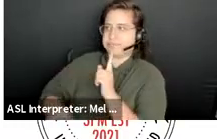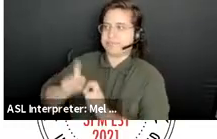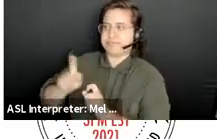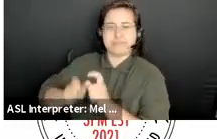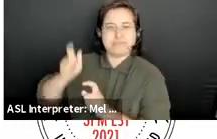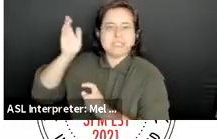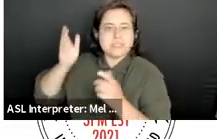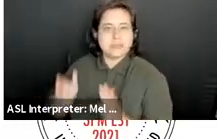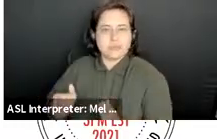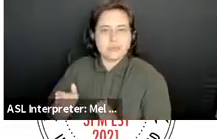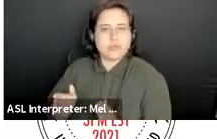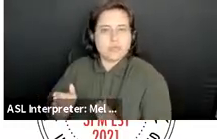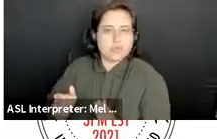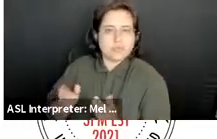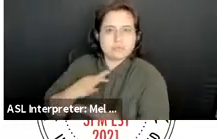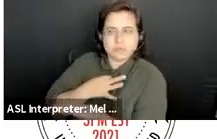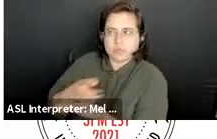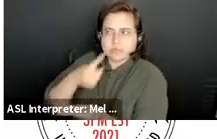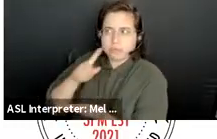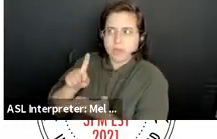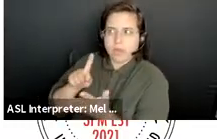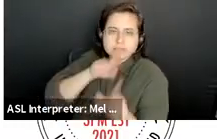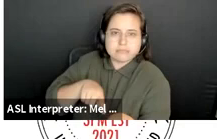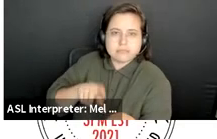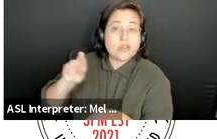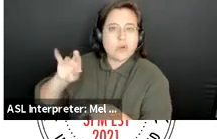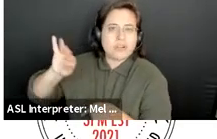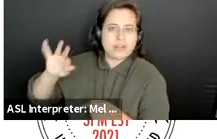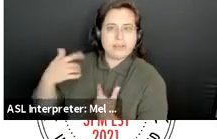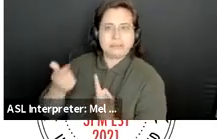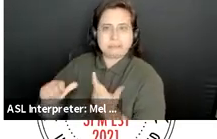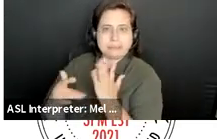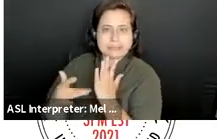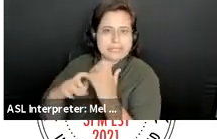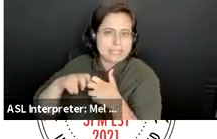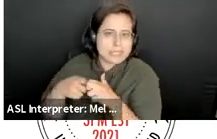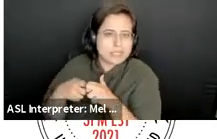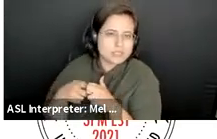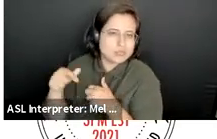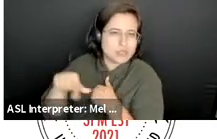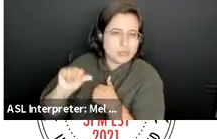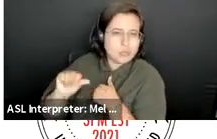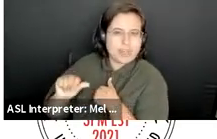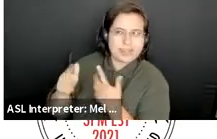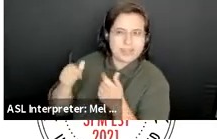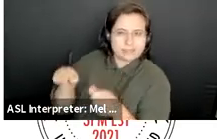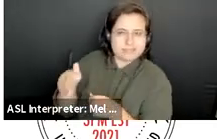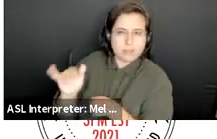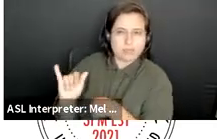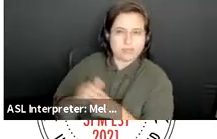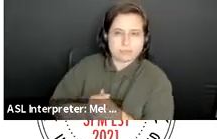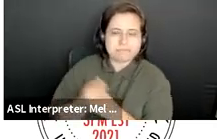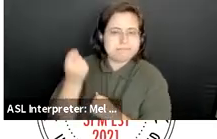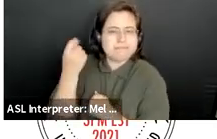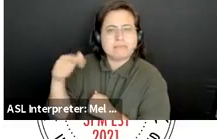our speakers questions that you would like them to address or to raise a technical issue you might have. Any questions put